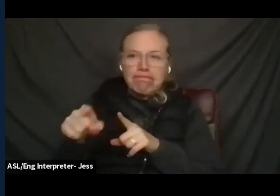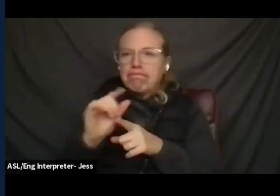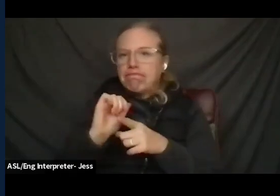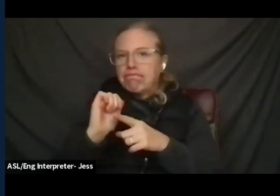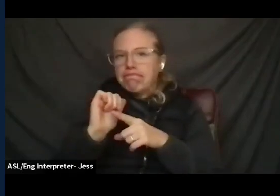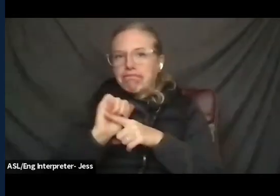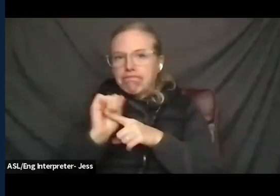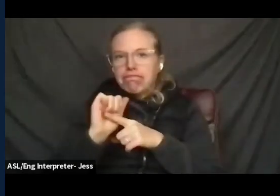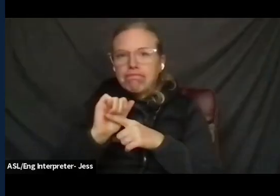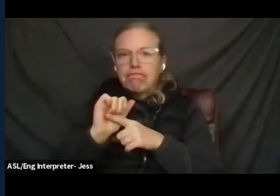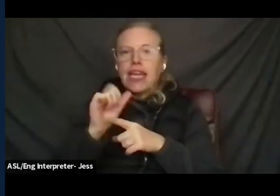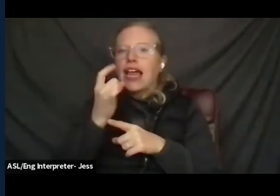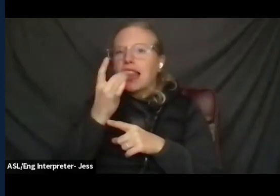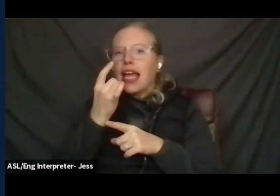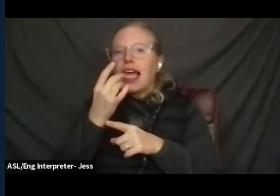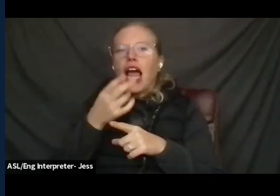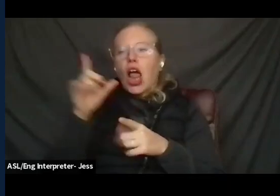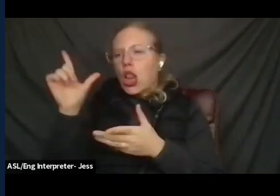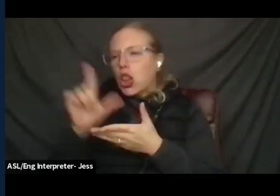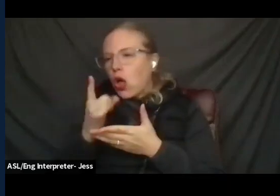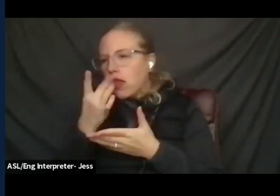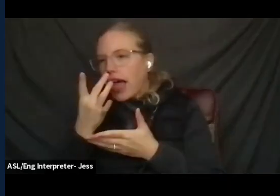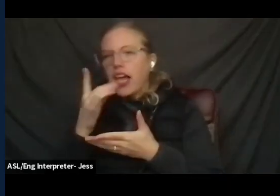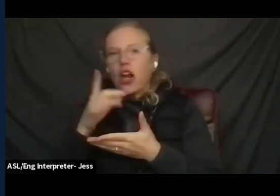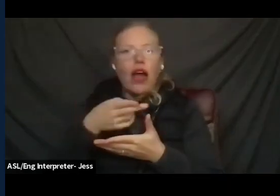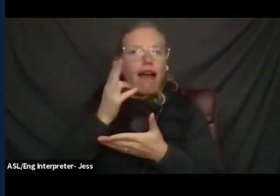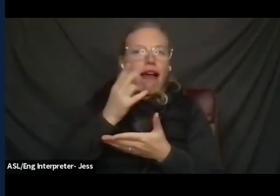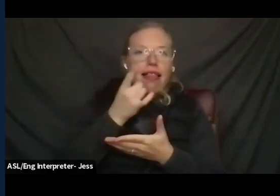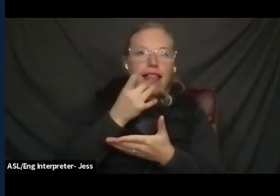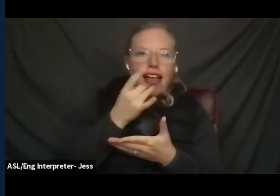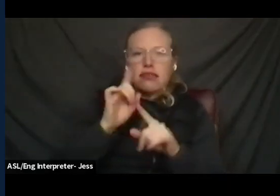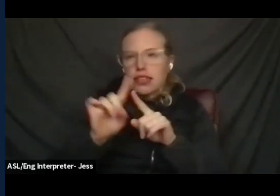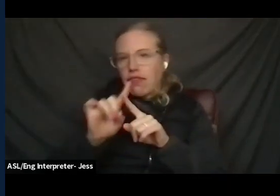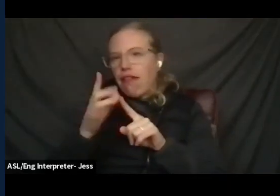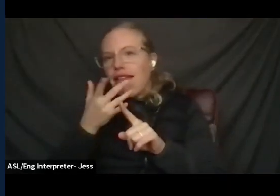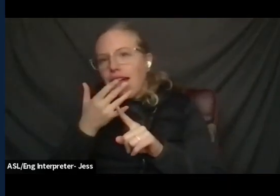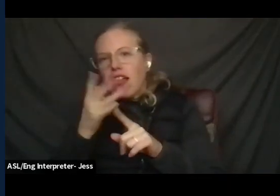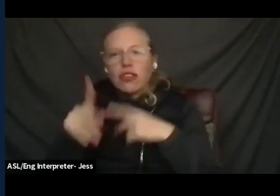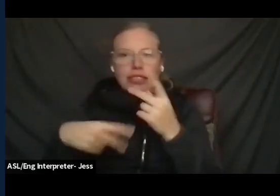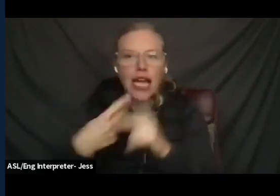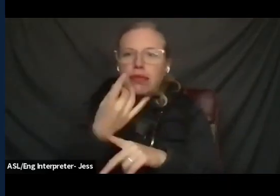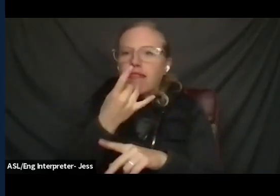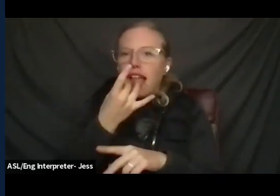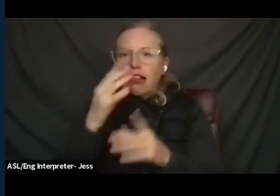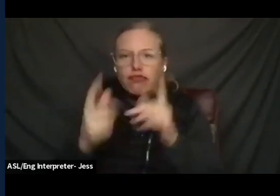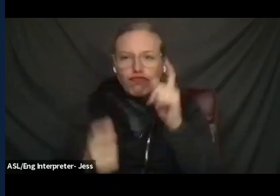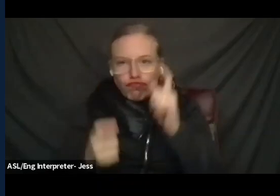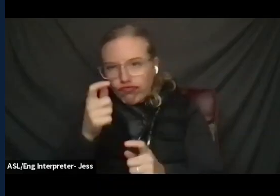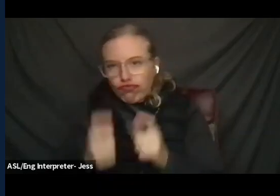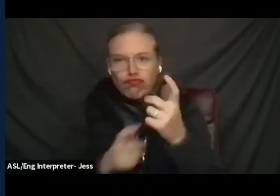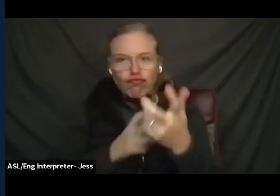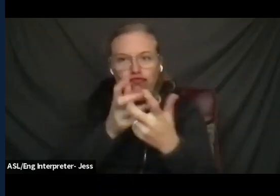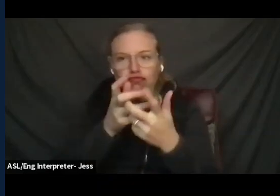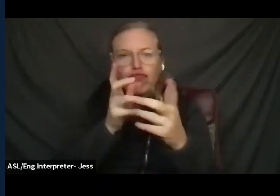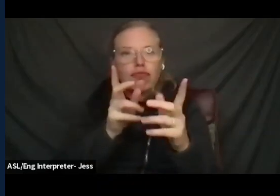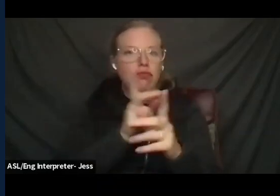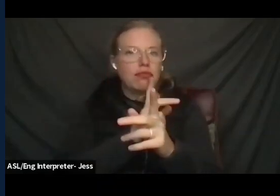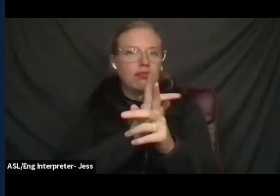not just low light or high light. There's also all sorts of different colors of light and types of lighting, and it's literally true that the right